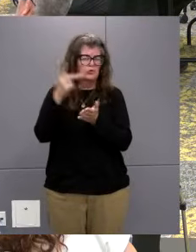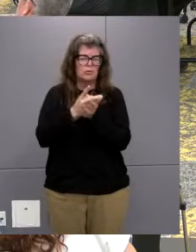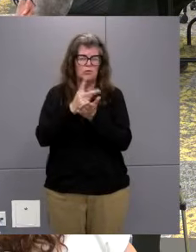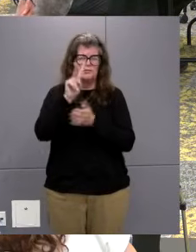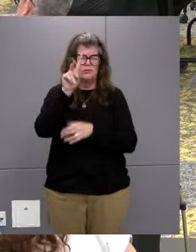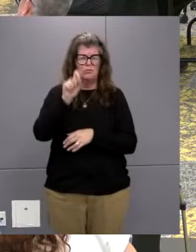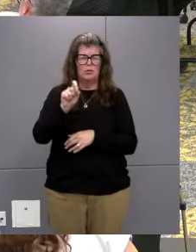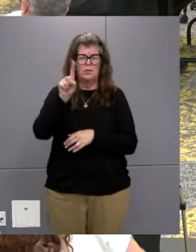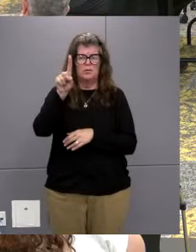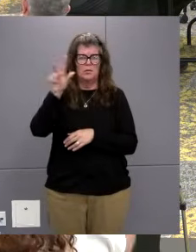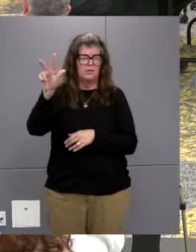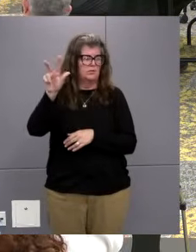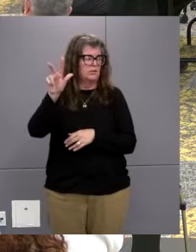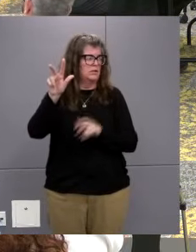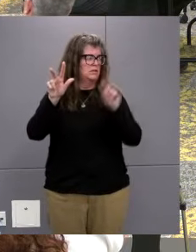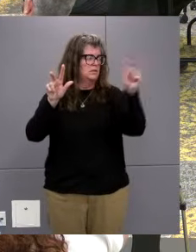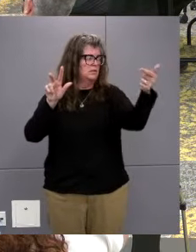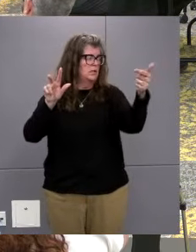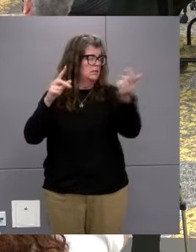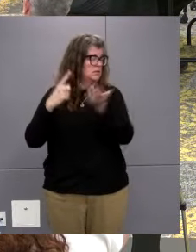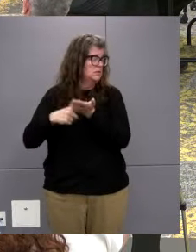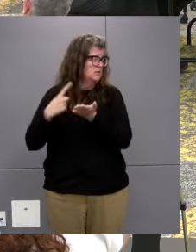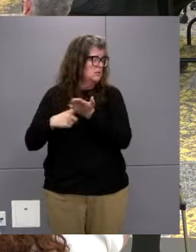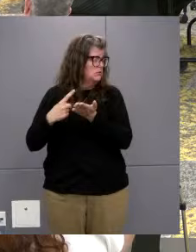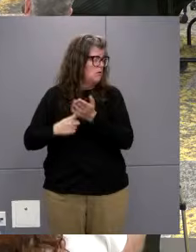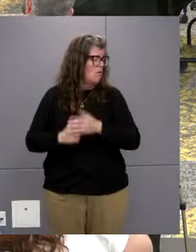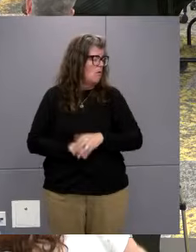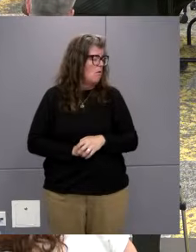2.13. It's been seconded. Any discussion?